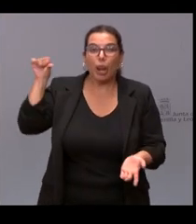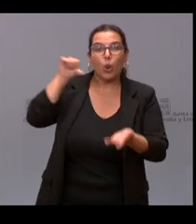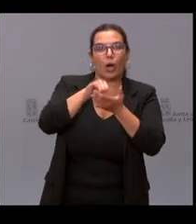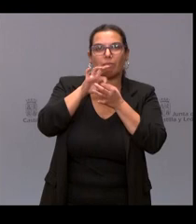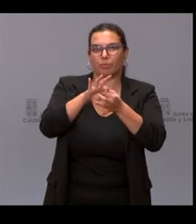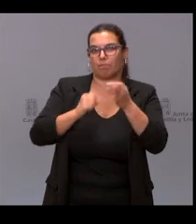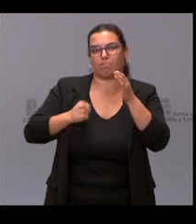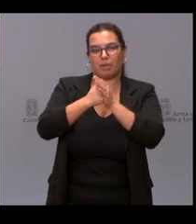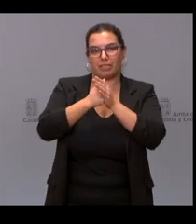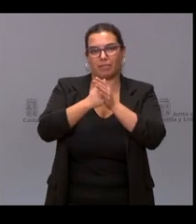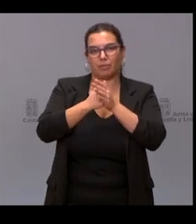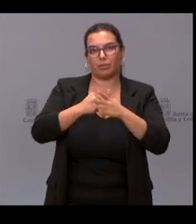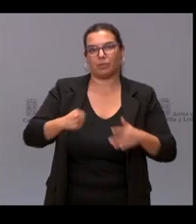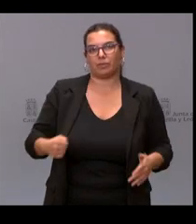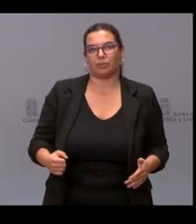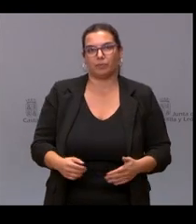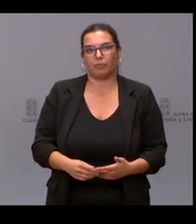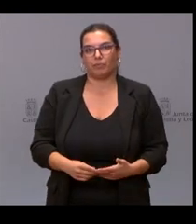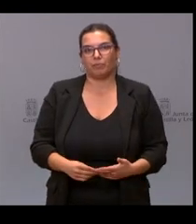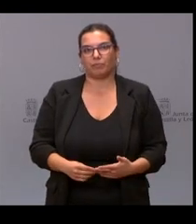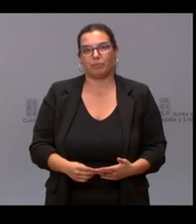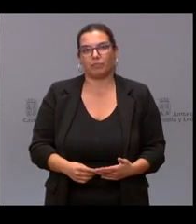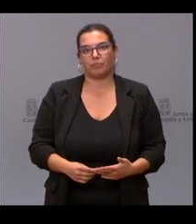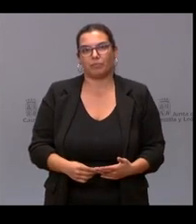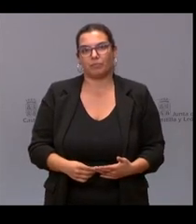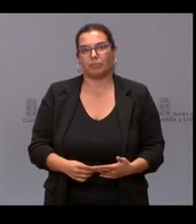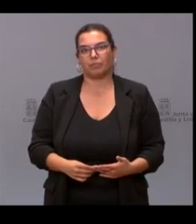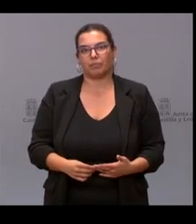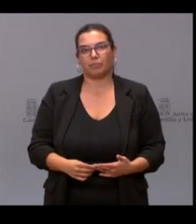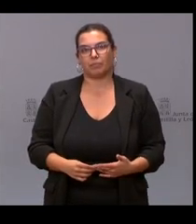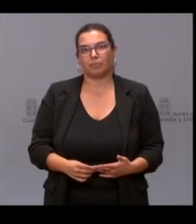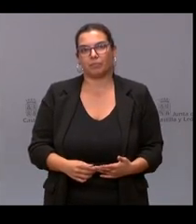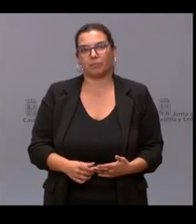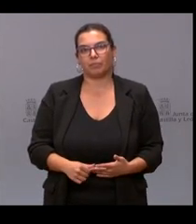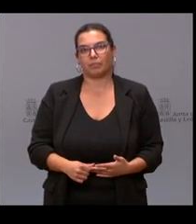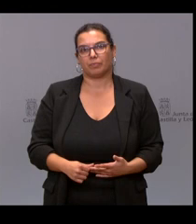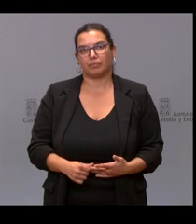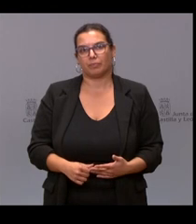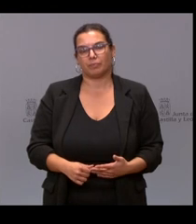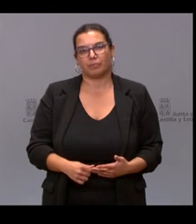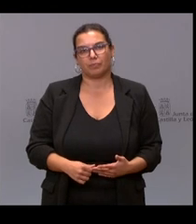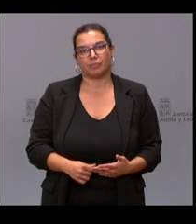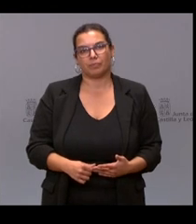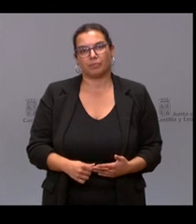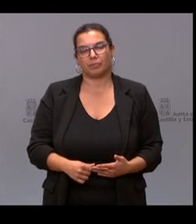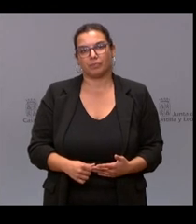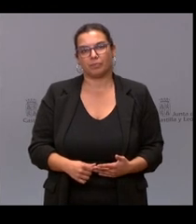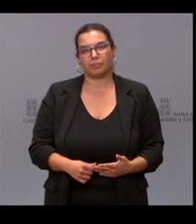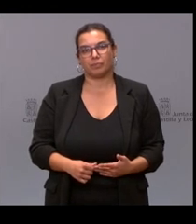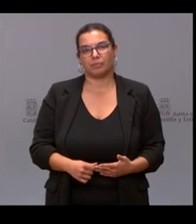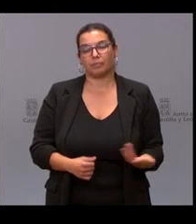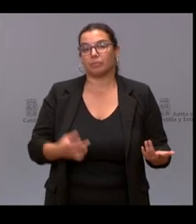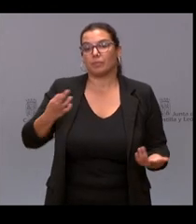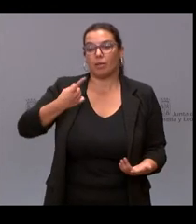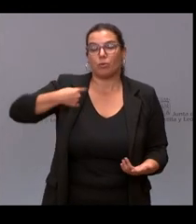So we need to be somewhere where we have good access to customers, but also upstream in the battery value chain as well. Tenemos que